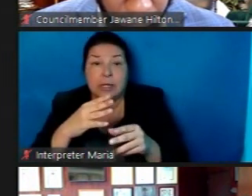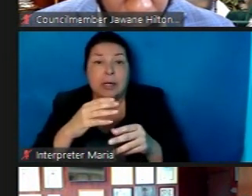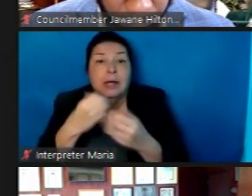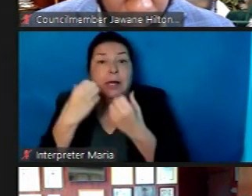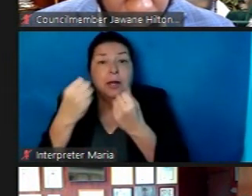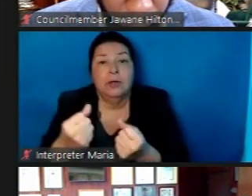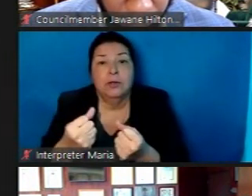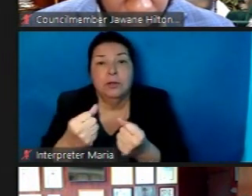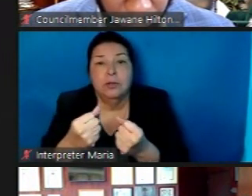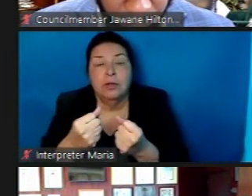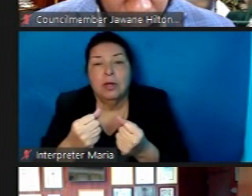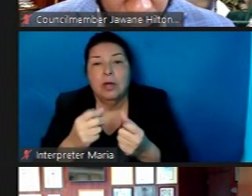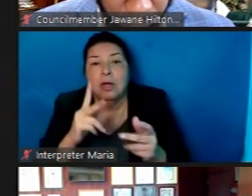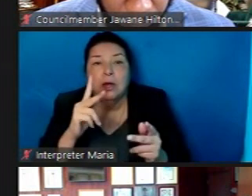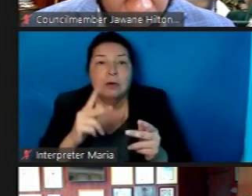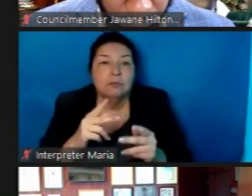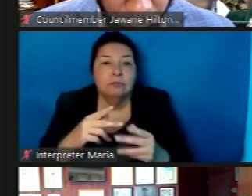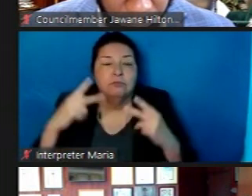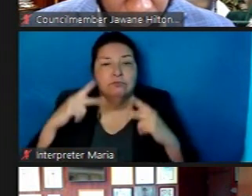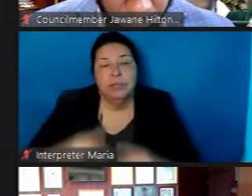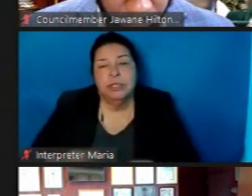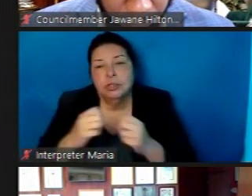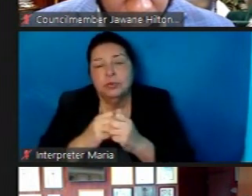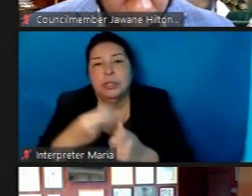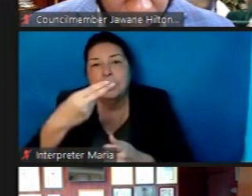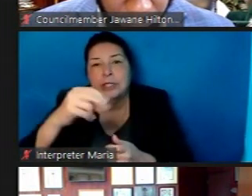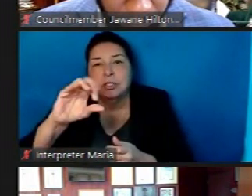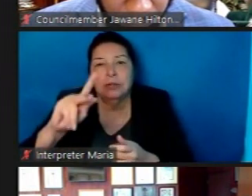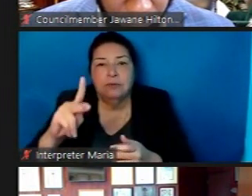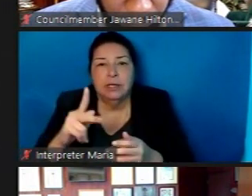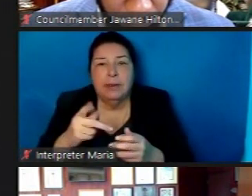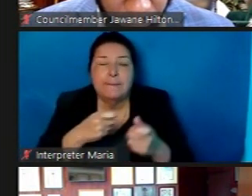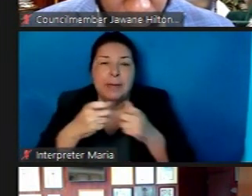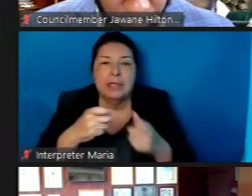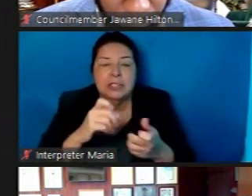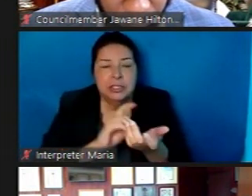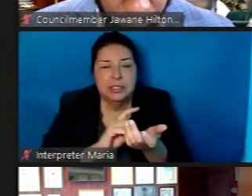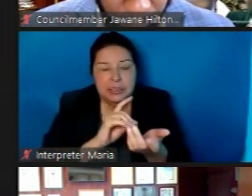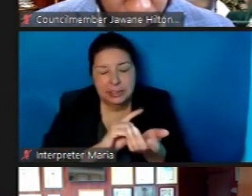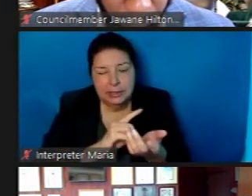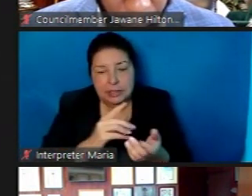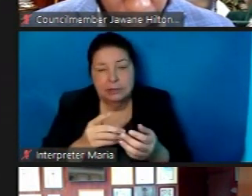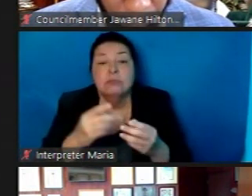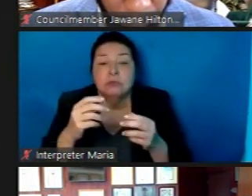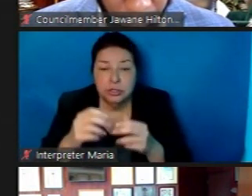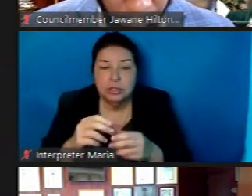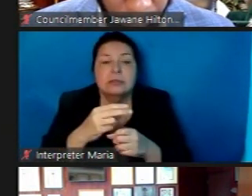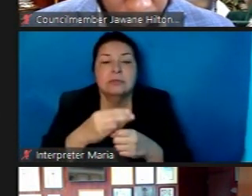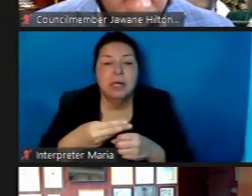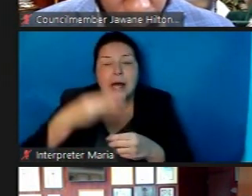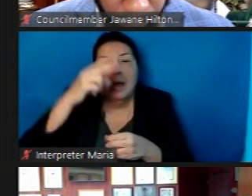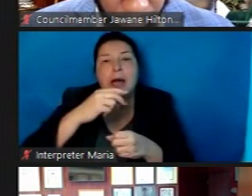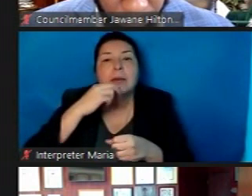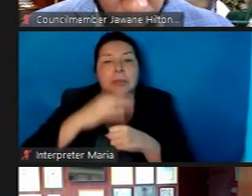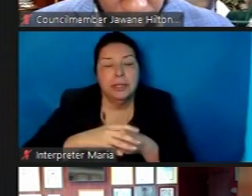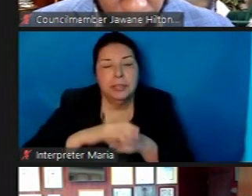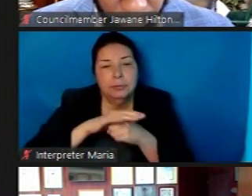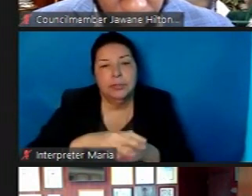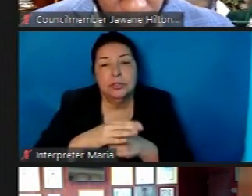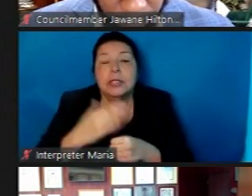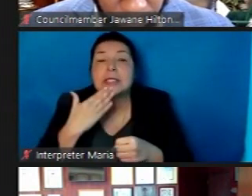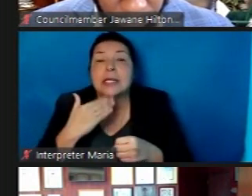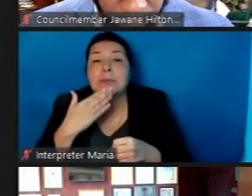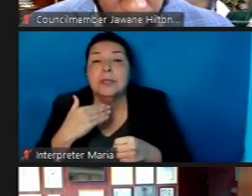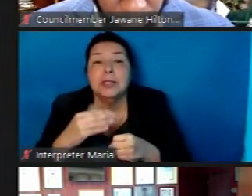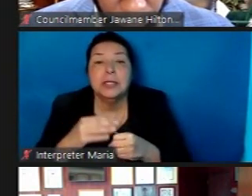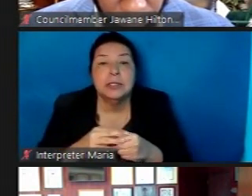of patients with HIV, management of disease processes such as hypertension, diabetes, and hyperlipidemia,